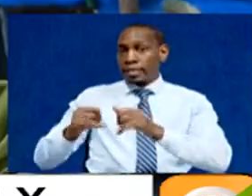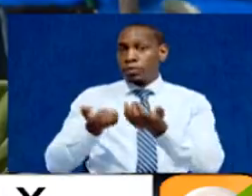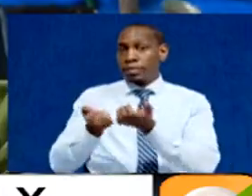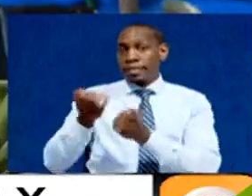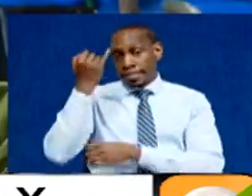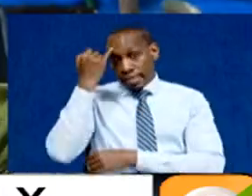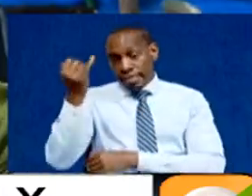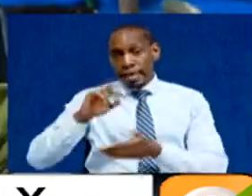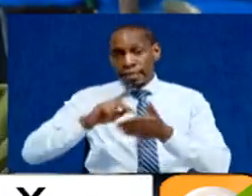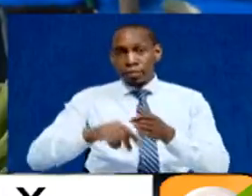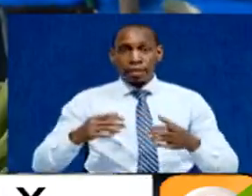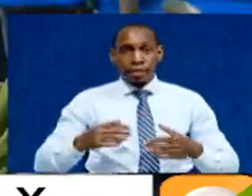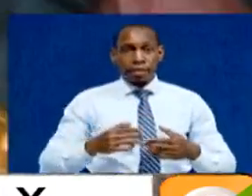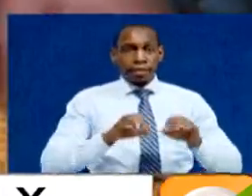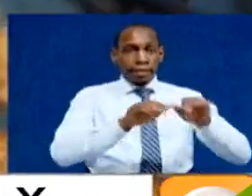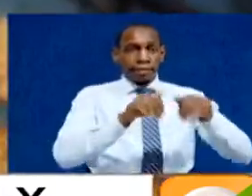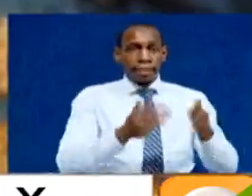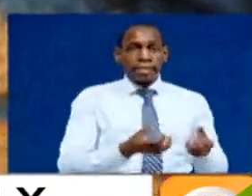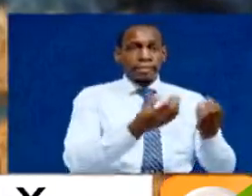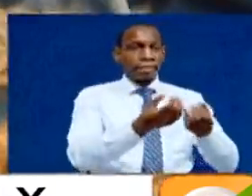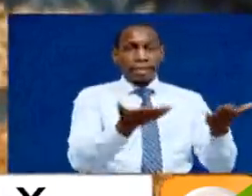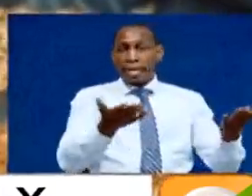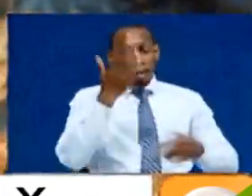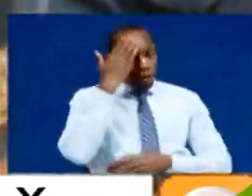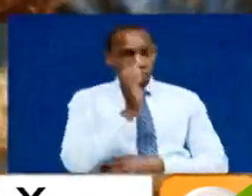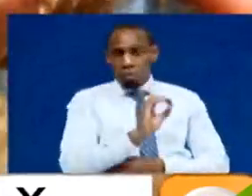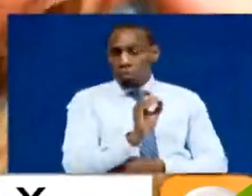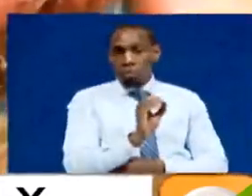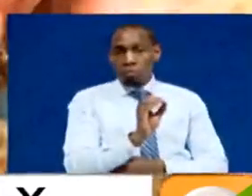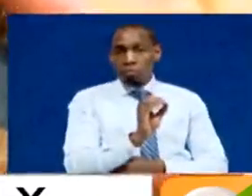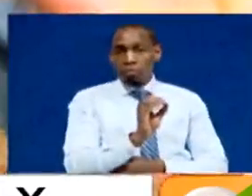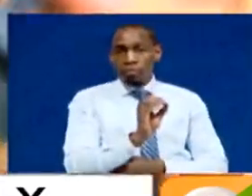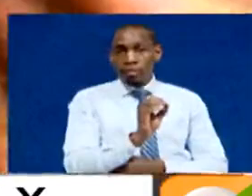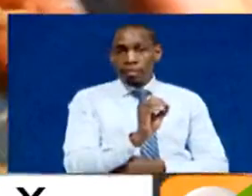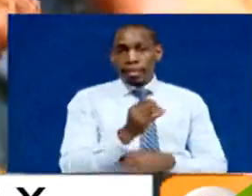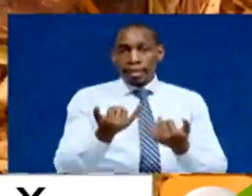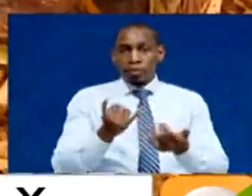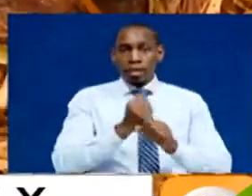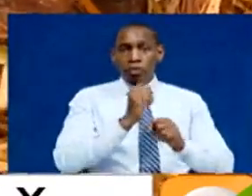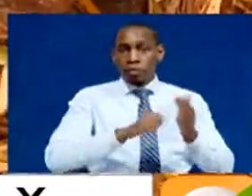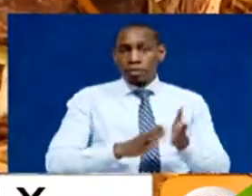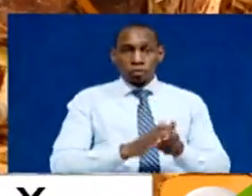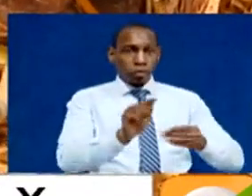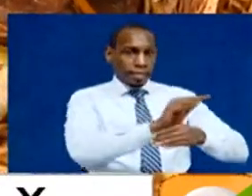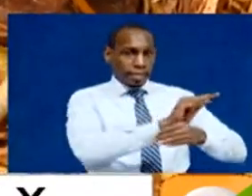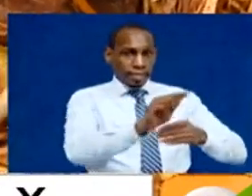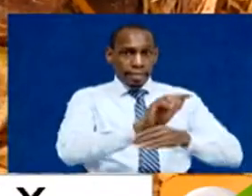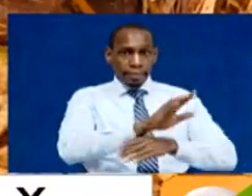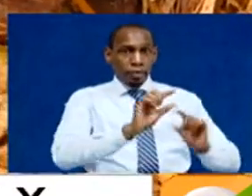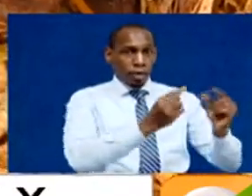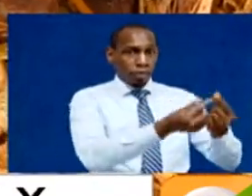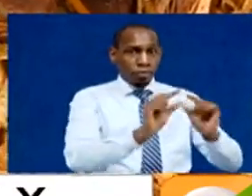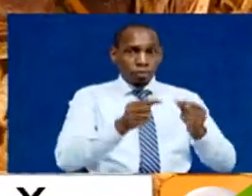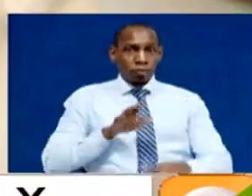business idea. So majority of the farmers have not yet known much about it. So what we are doing about that, we are training them in